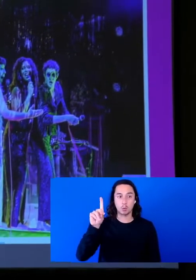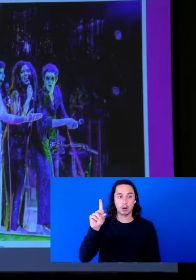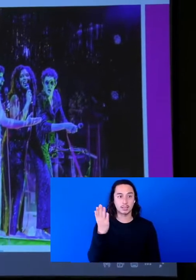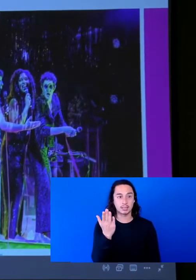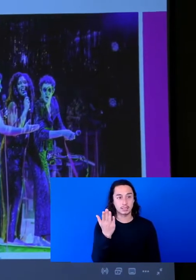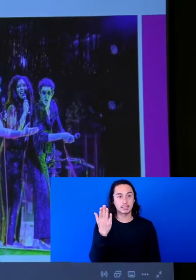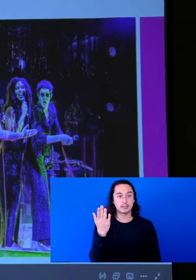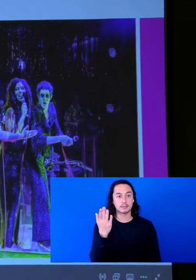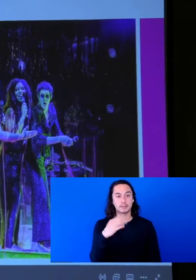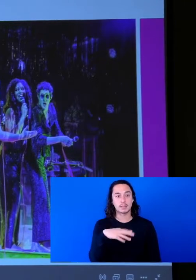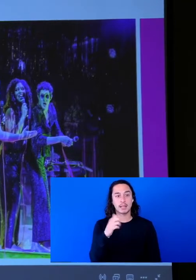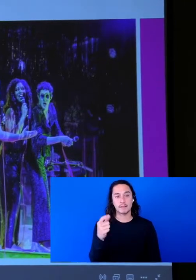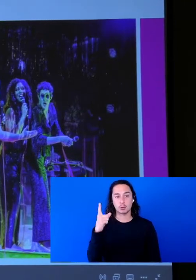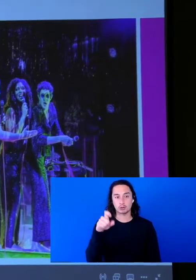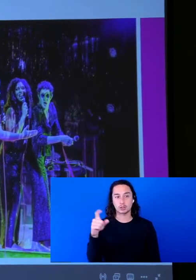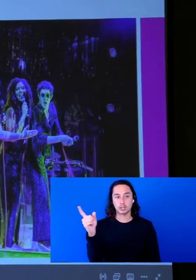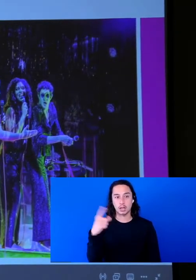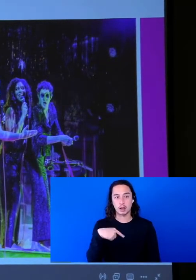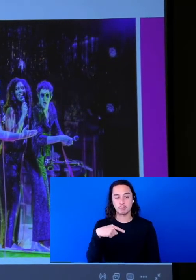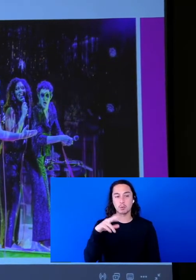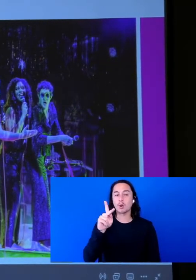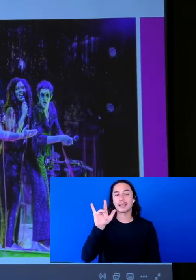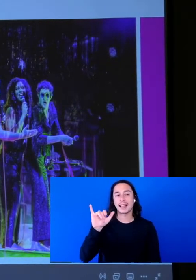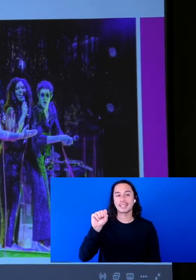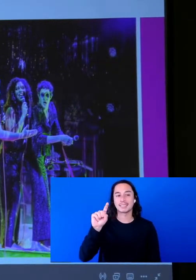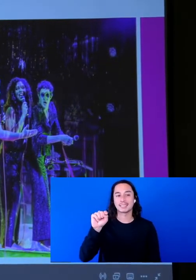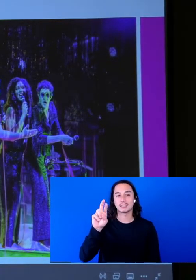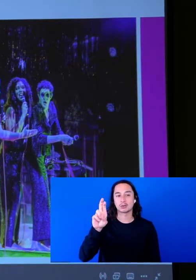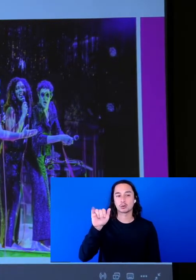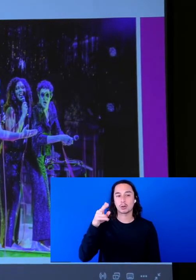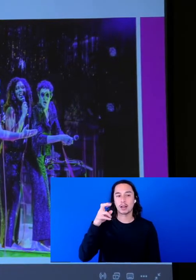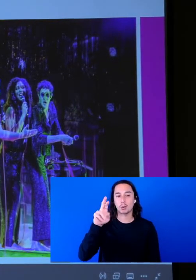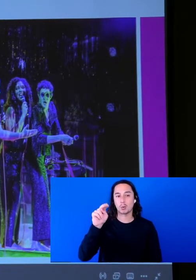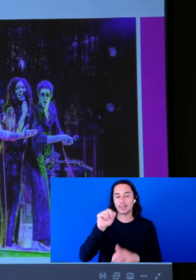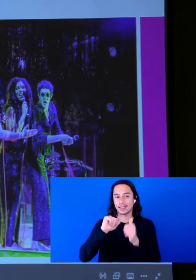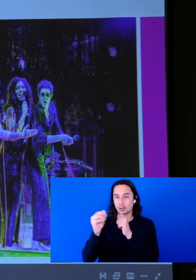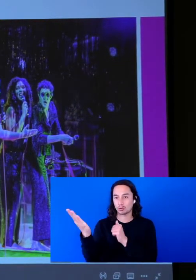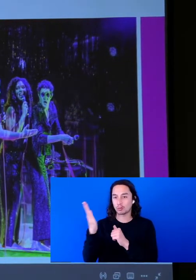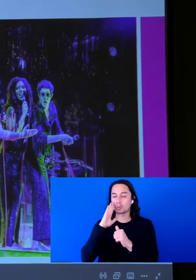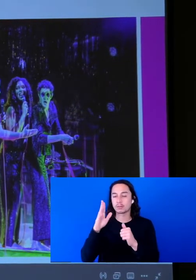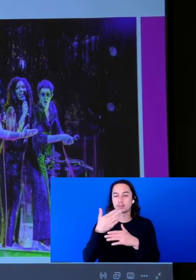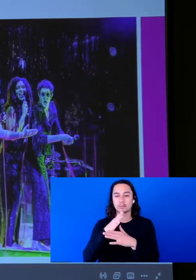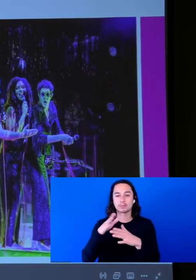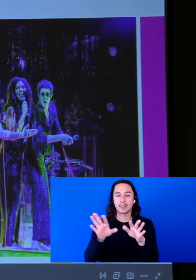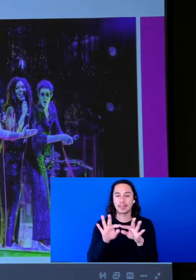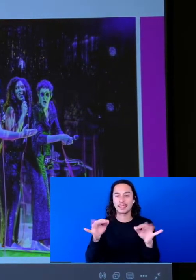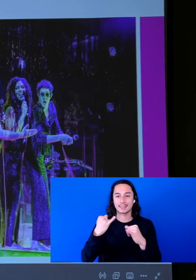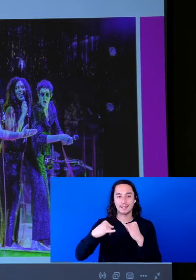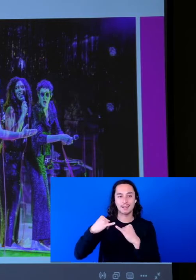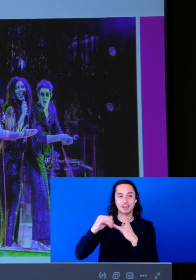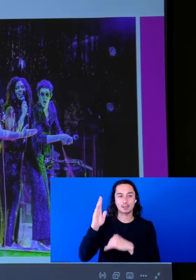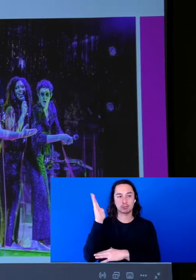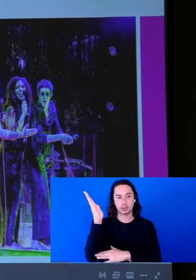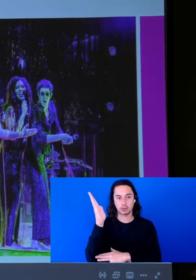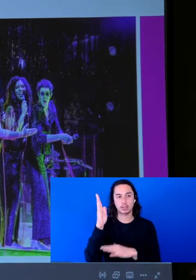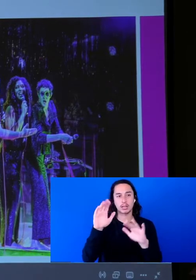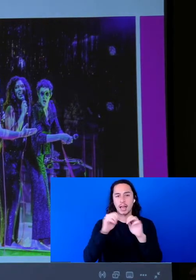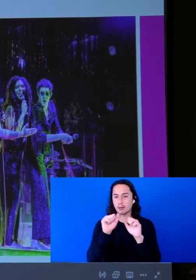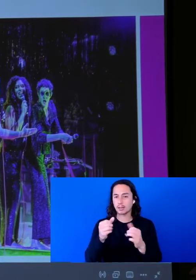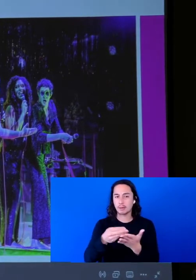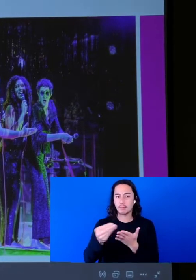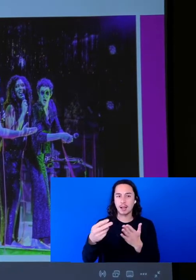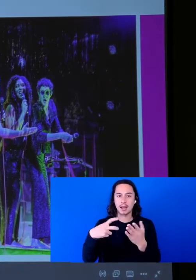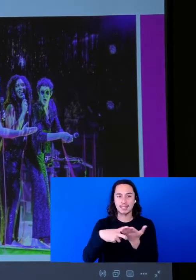a link that I'll show at the end of the presentation that I'll have a way for you to buy tickets for both of these